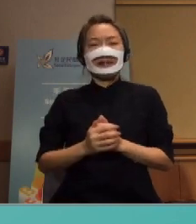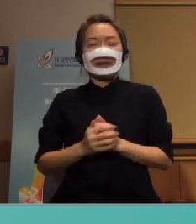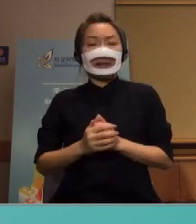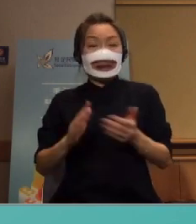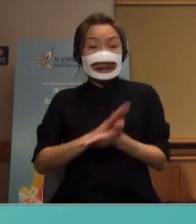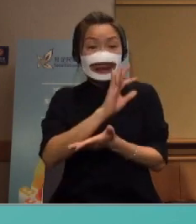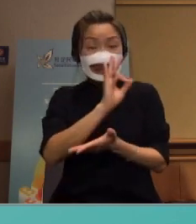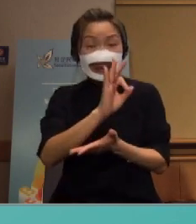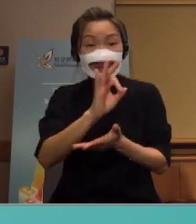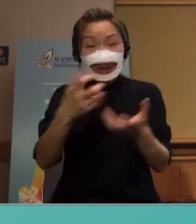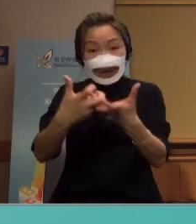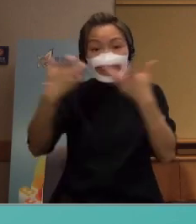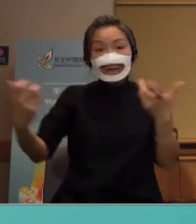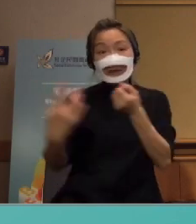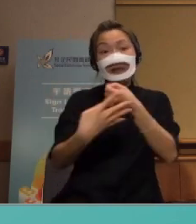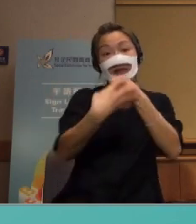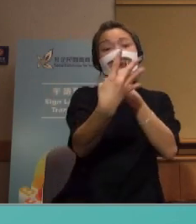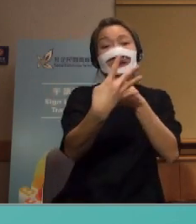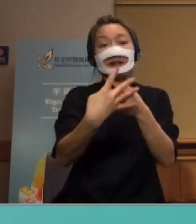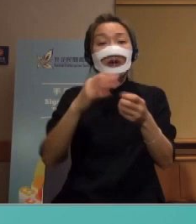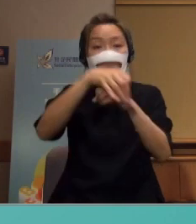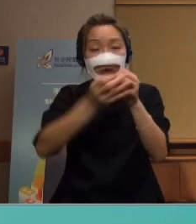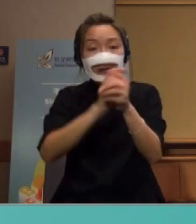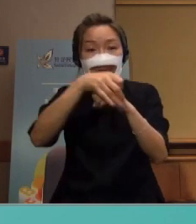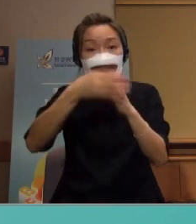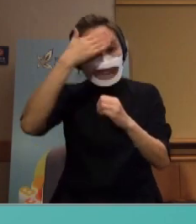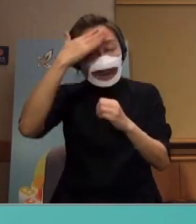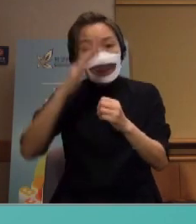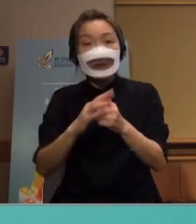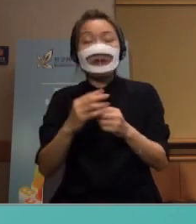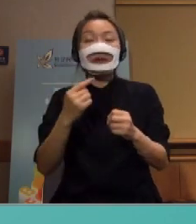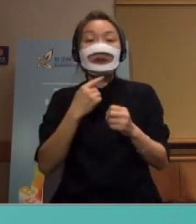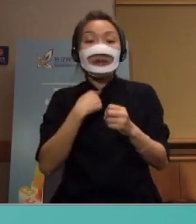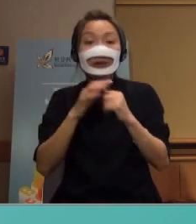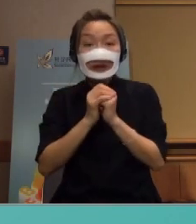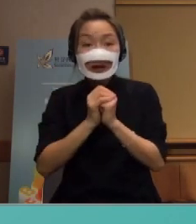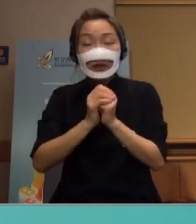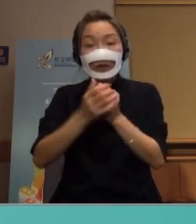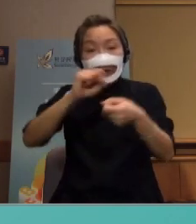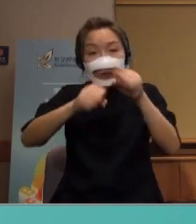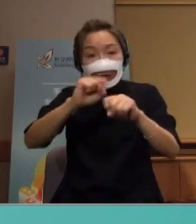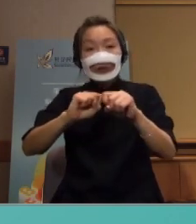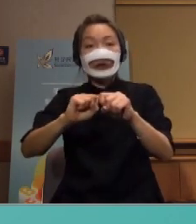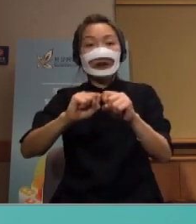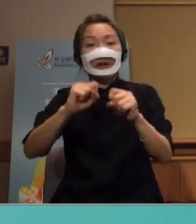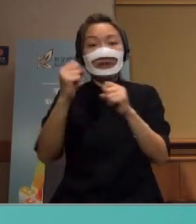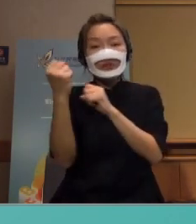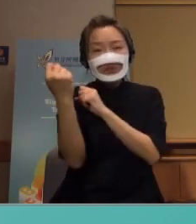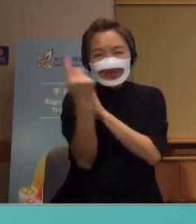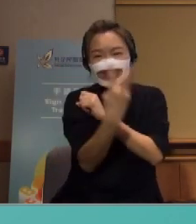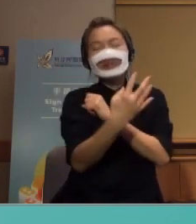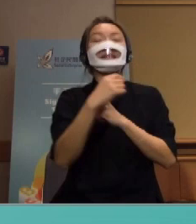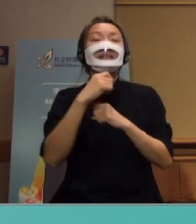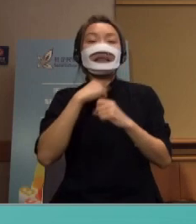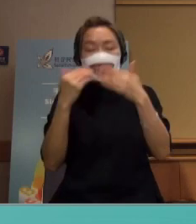international recognition, demand, supply, and technology. And so we've been trying to make progress on each of these 4 pillars. This is a map of our